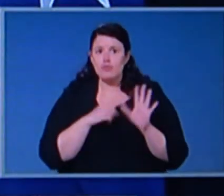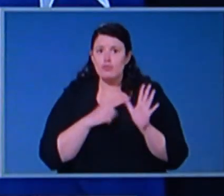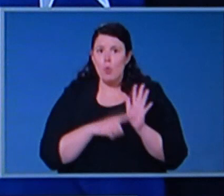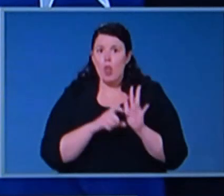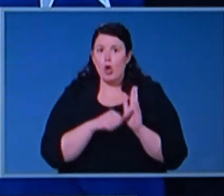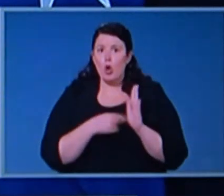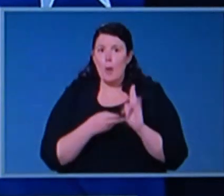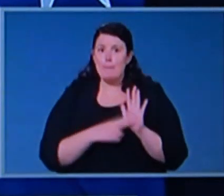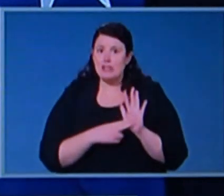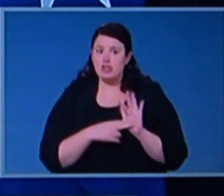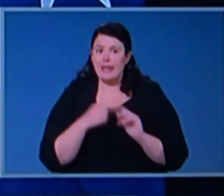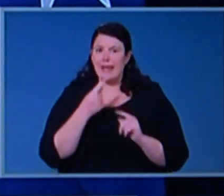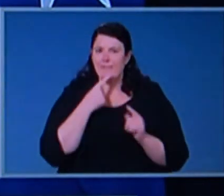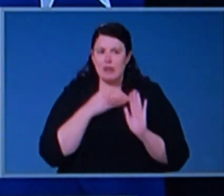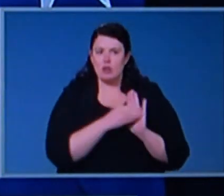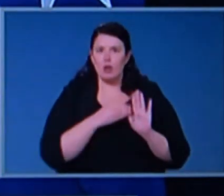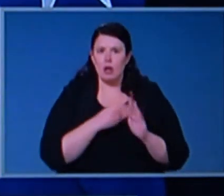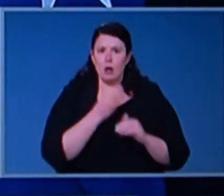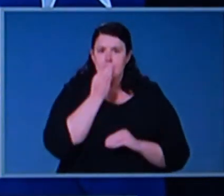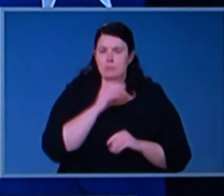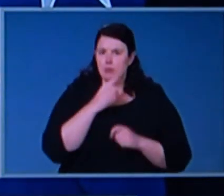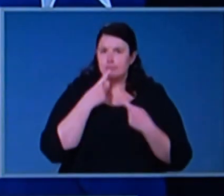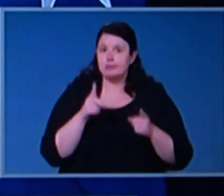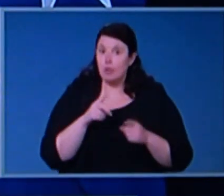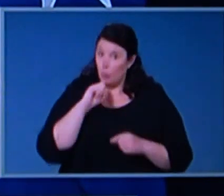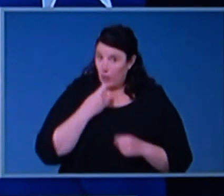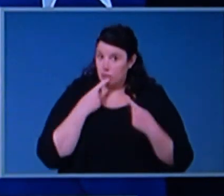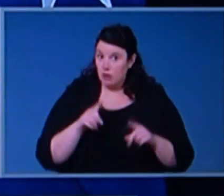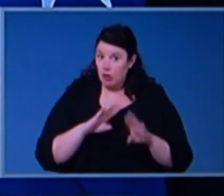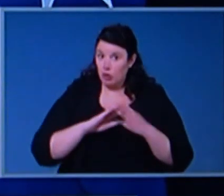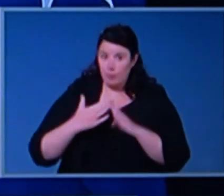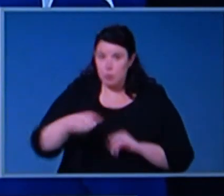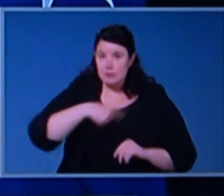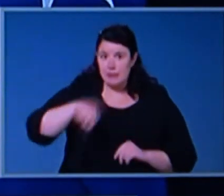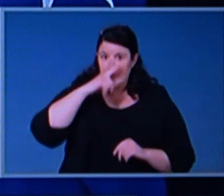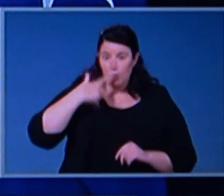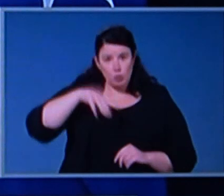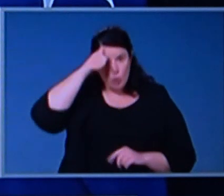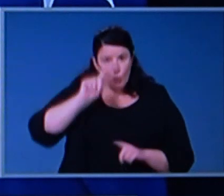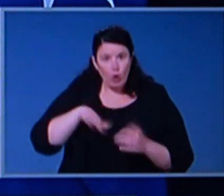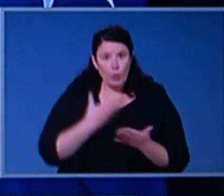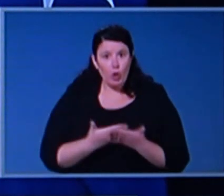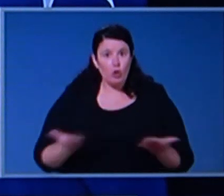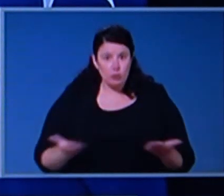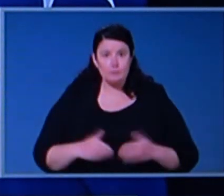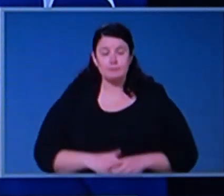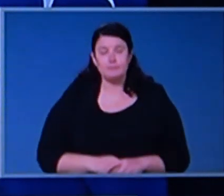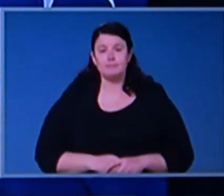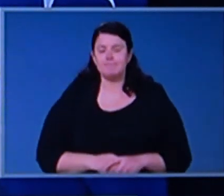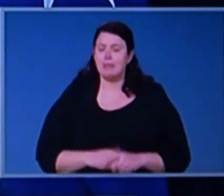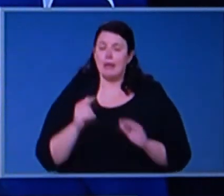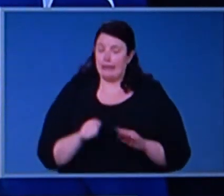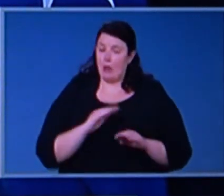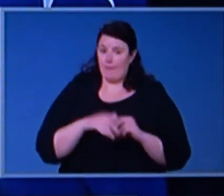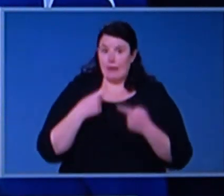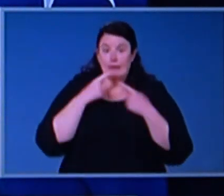Attorney General, and I'll leave that matter to him, and I know they've been engaging with the relevant agencies on that in a positive way, so I'll